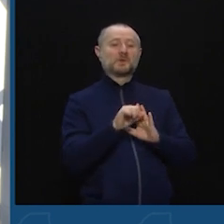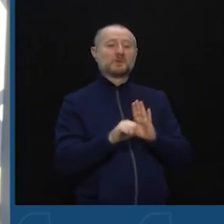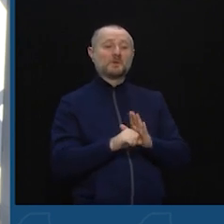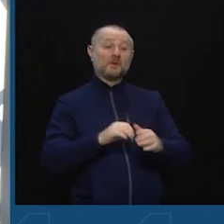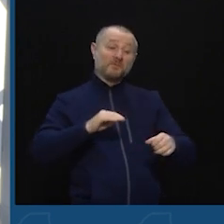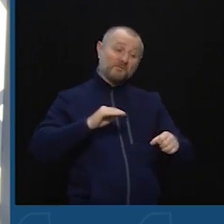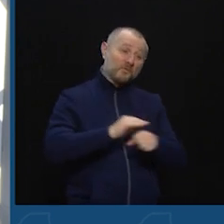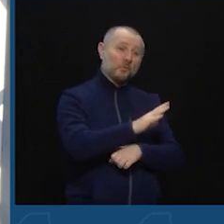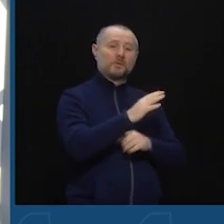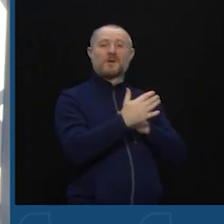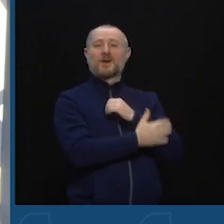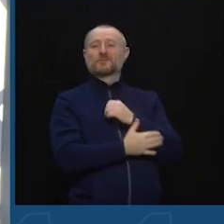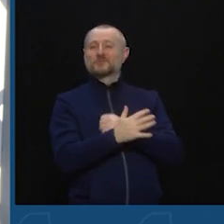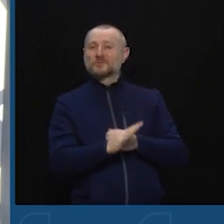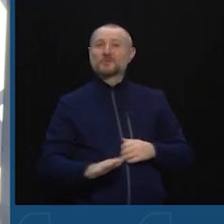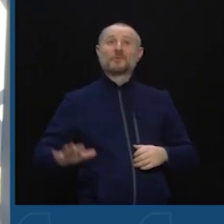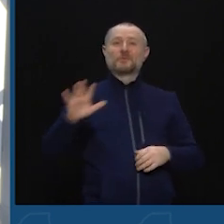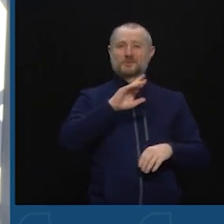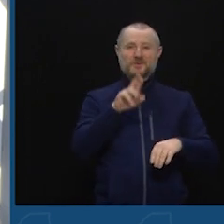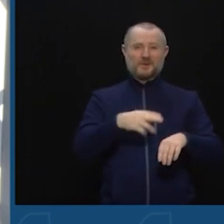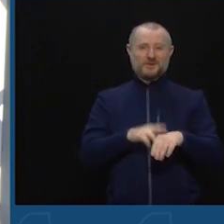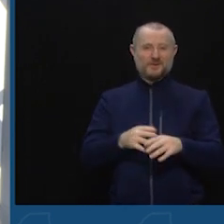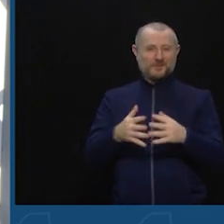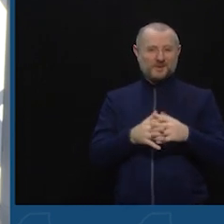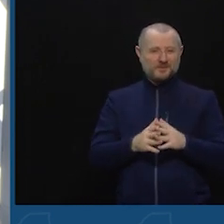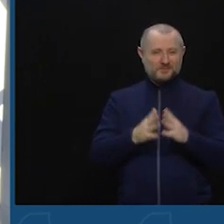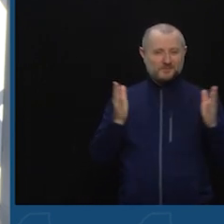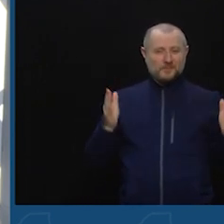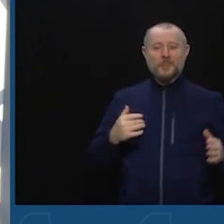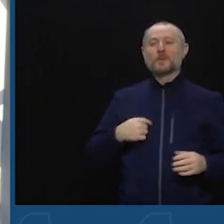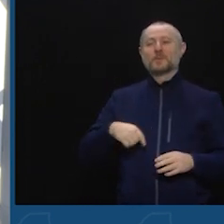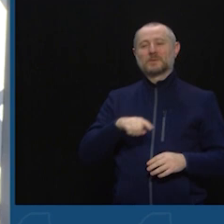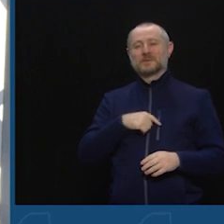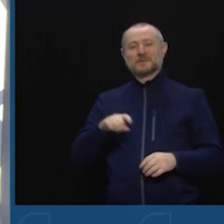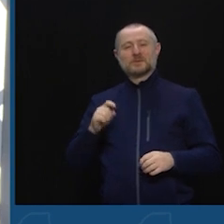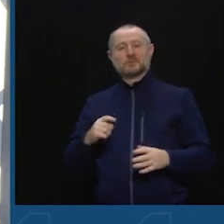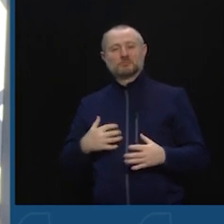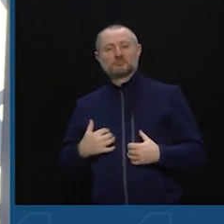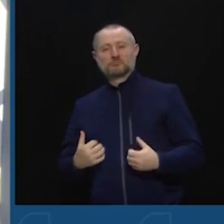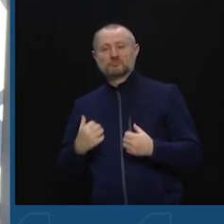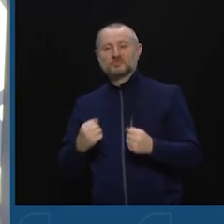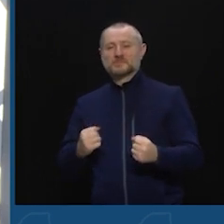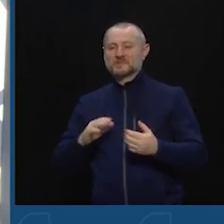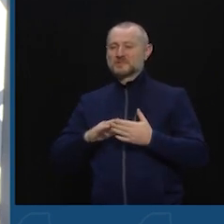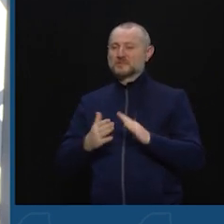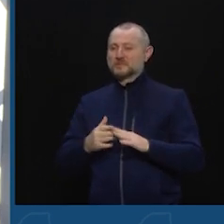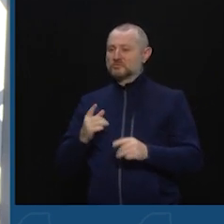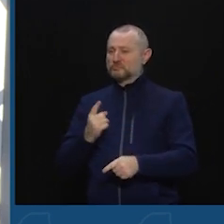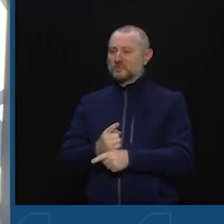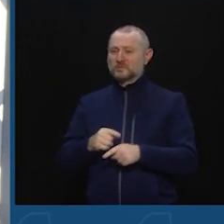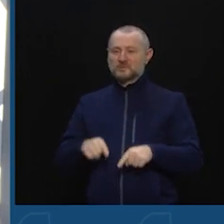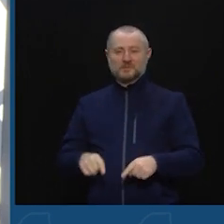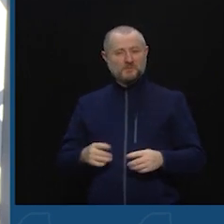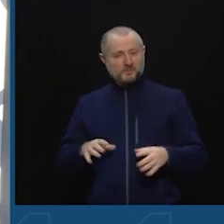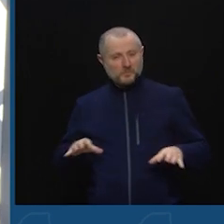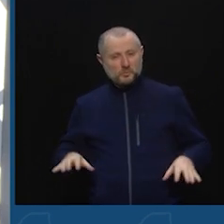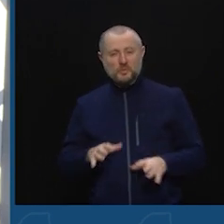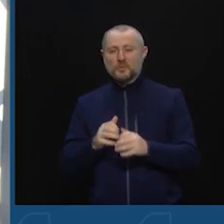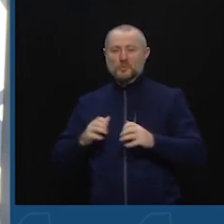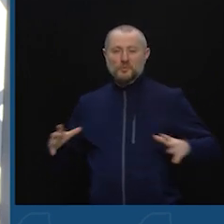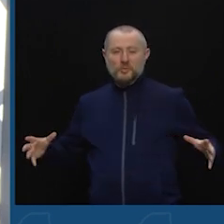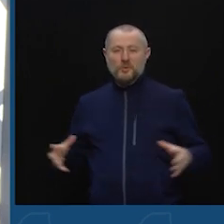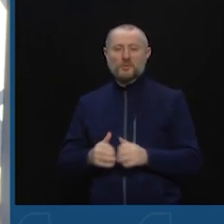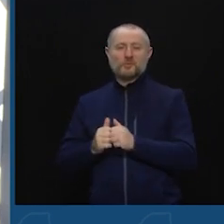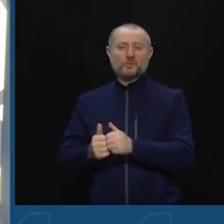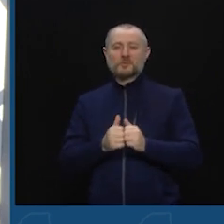initiative to put this city and country back in the right place. And we came together and we did it with the partnerships, with the